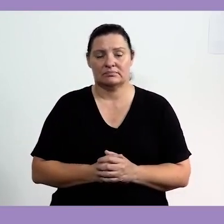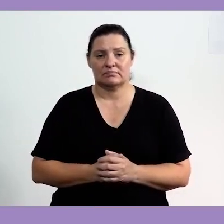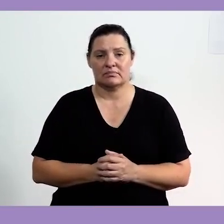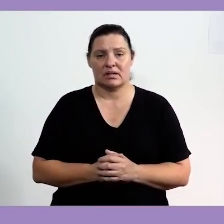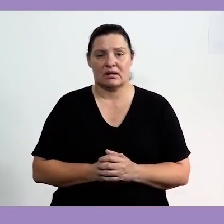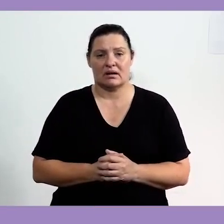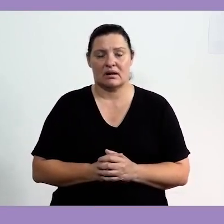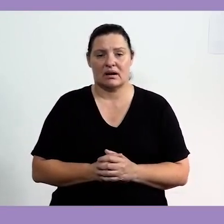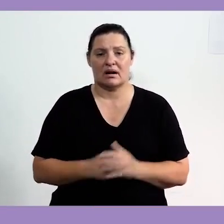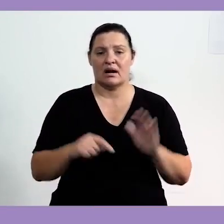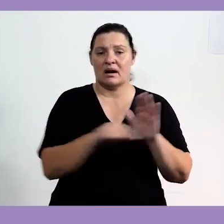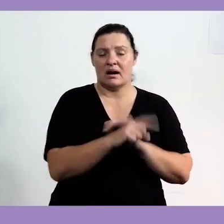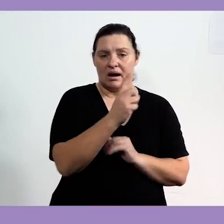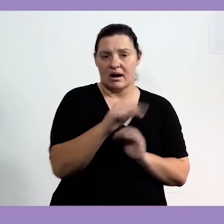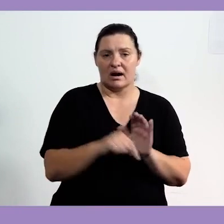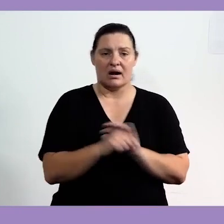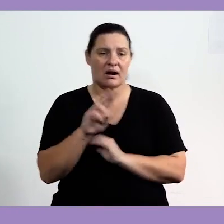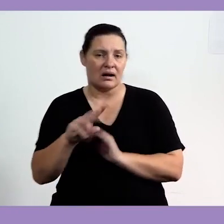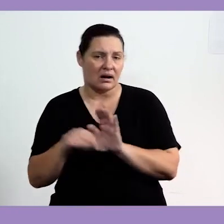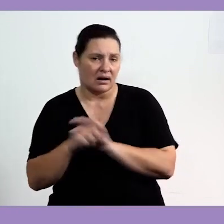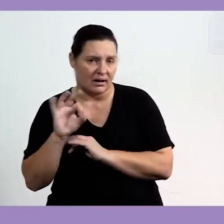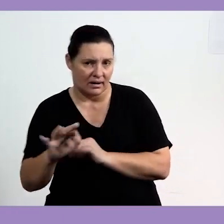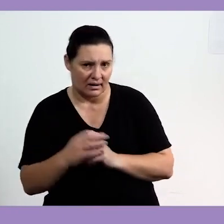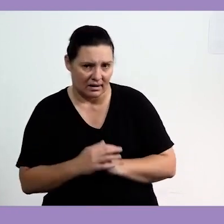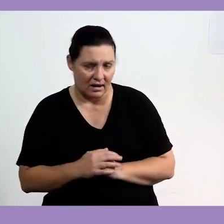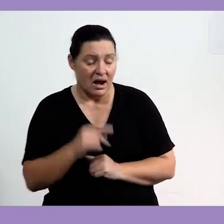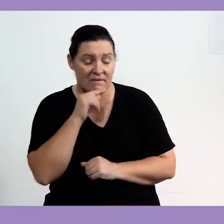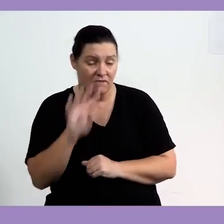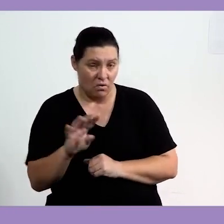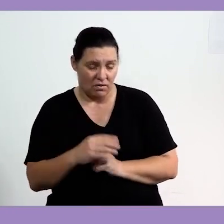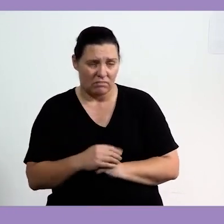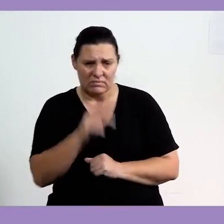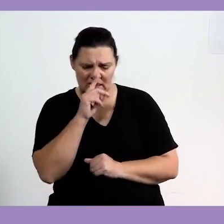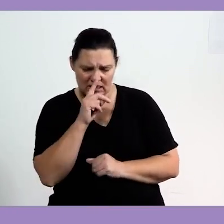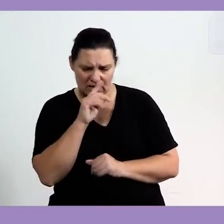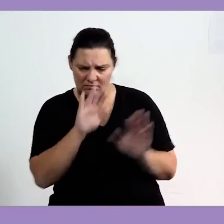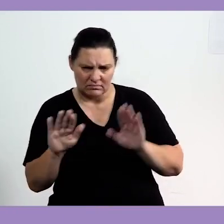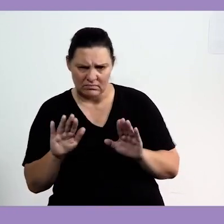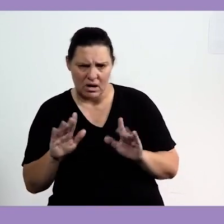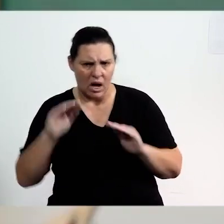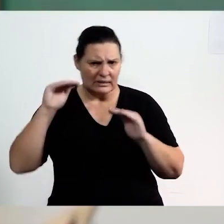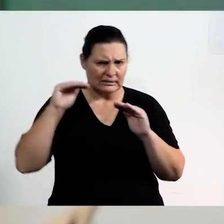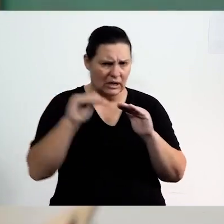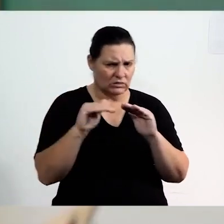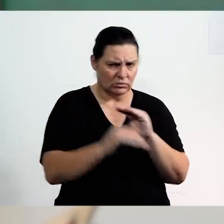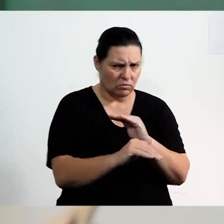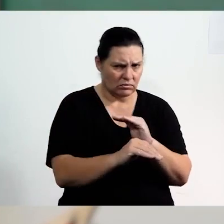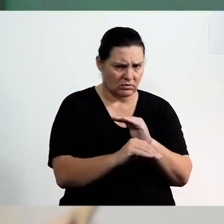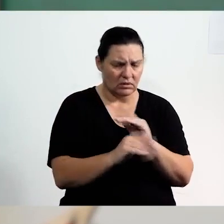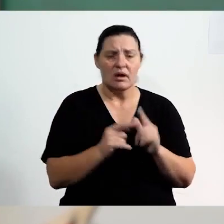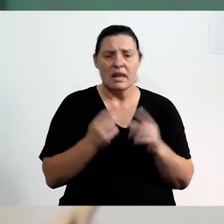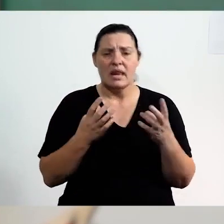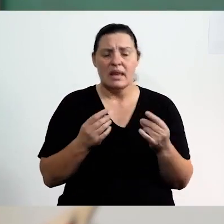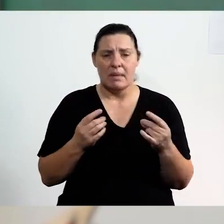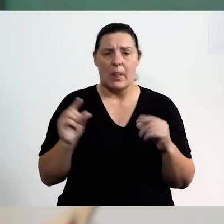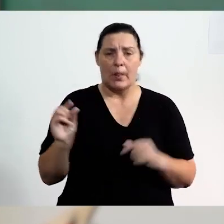So now I have the pattern negative 1, negative 2, negative 3, and negative 4. Do you notice that my pattern is going down in